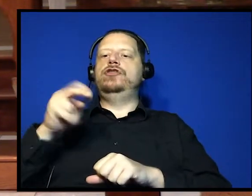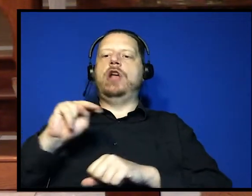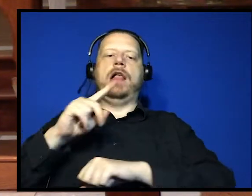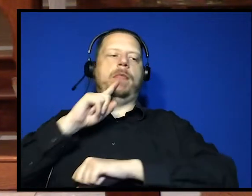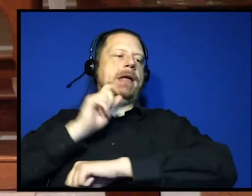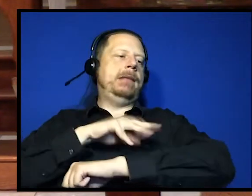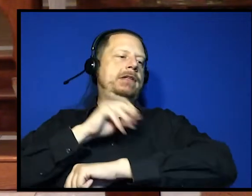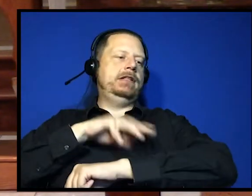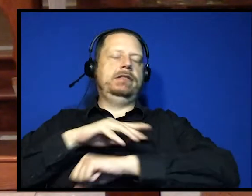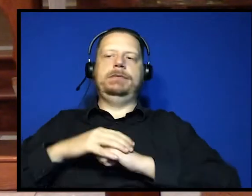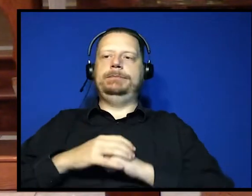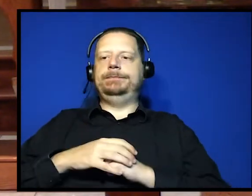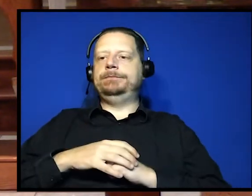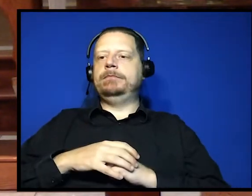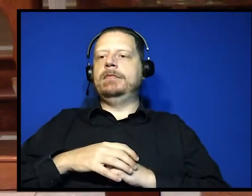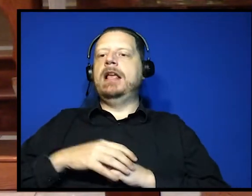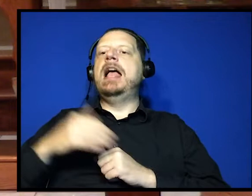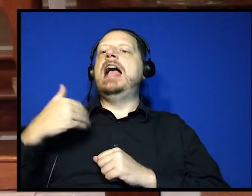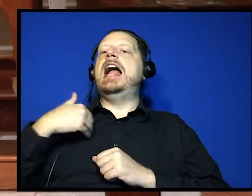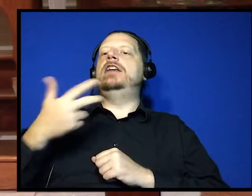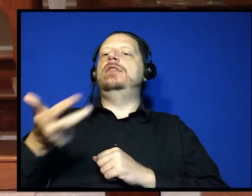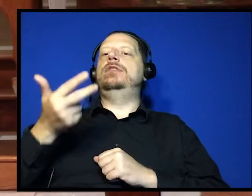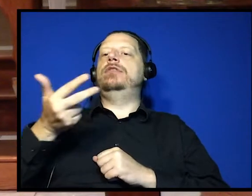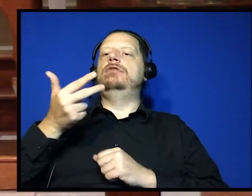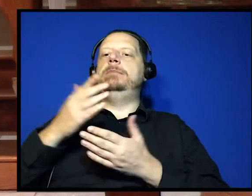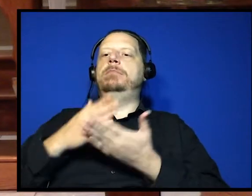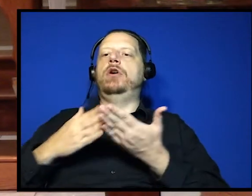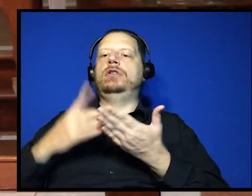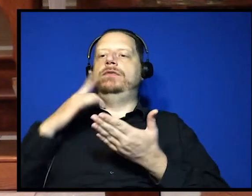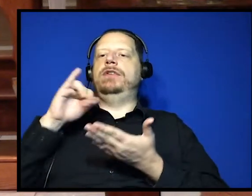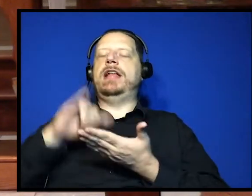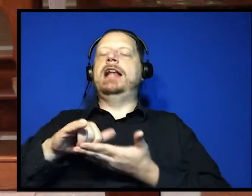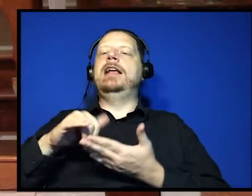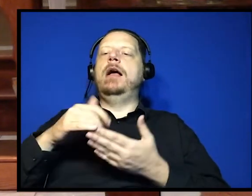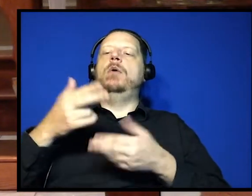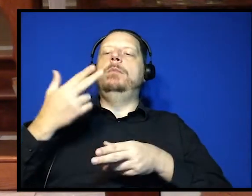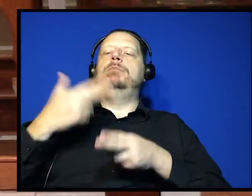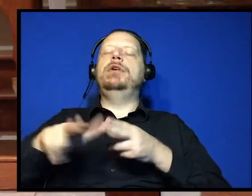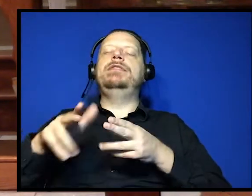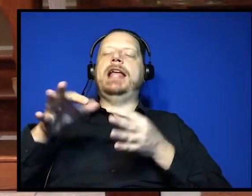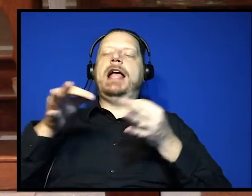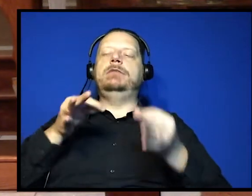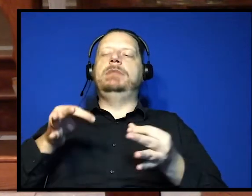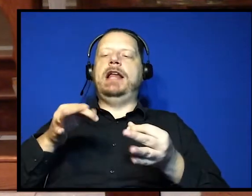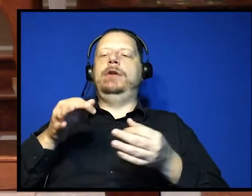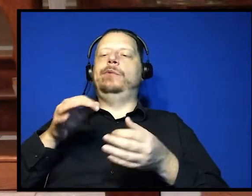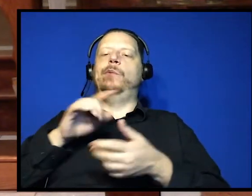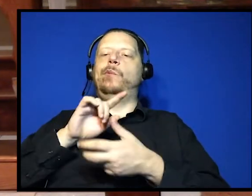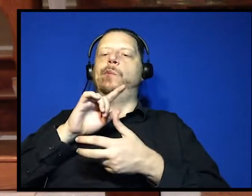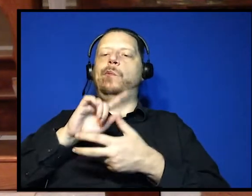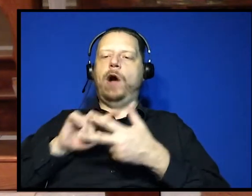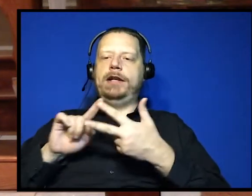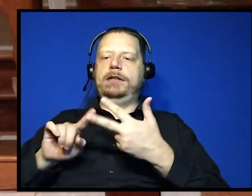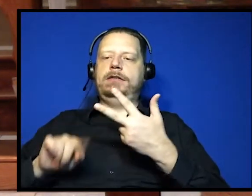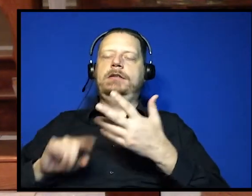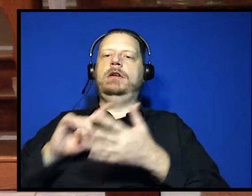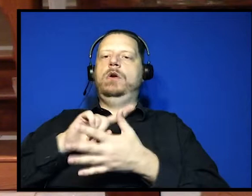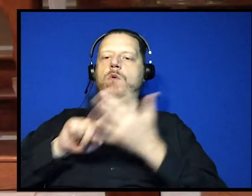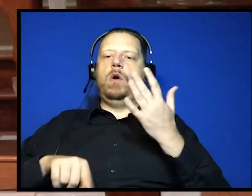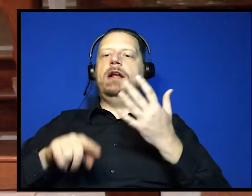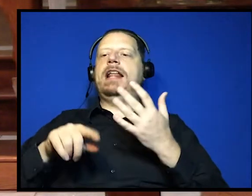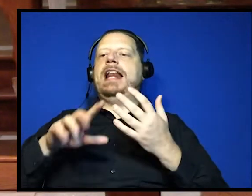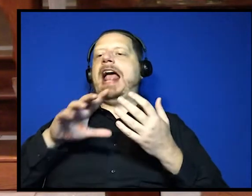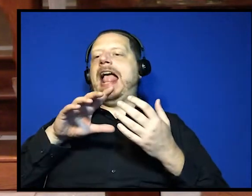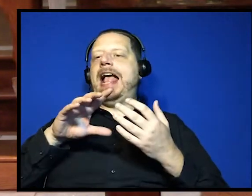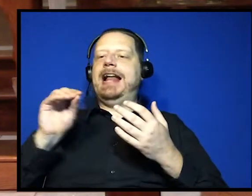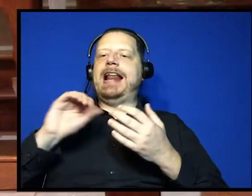the Baptist. And there were three parts of that, and let me just briefly explain what they were and how they worked on